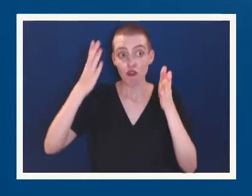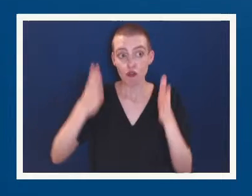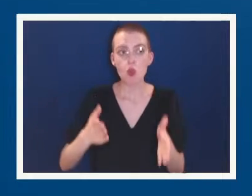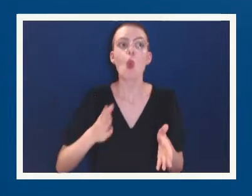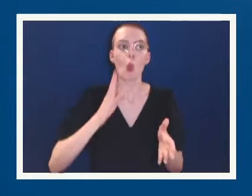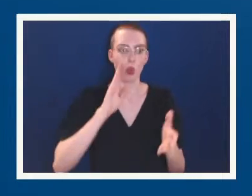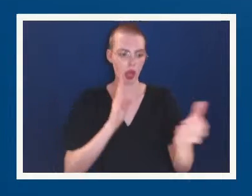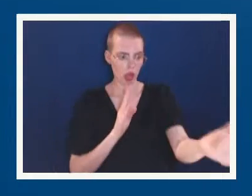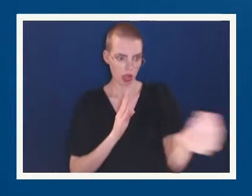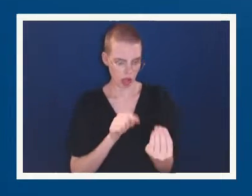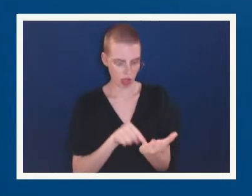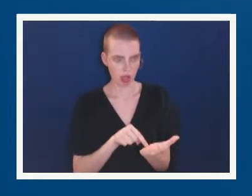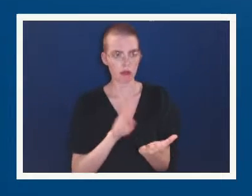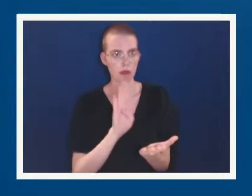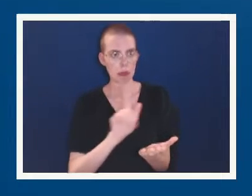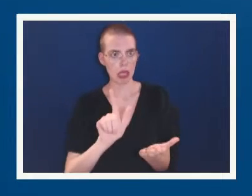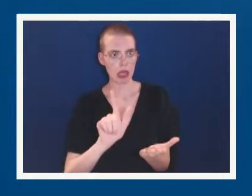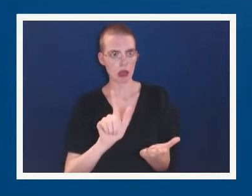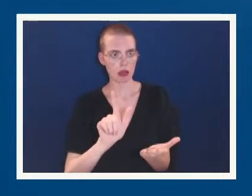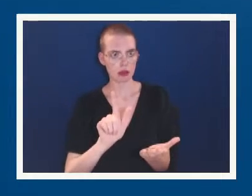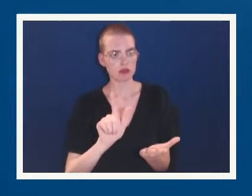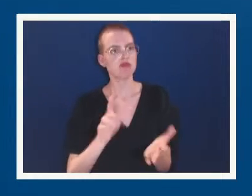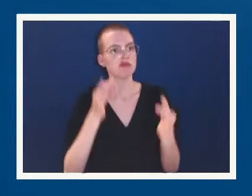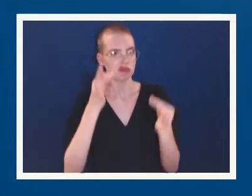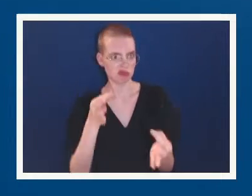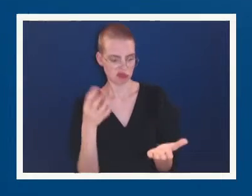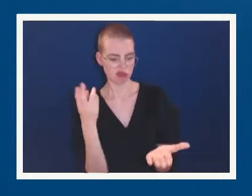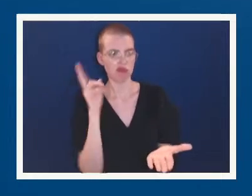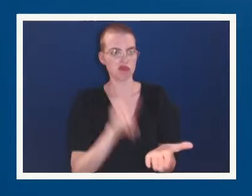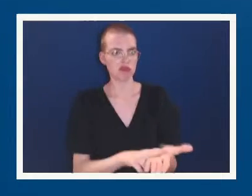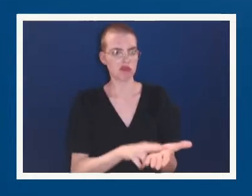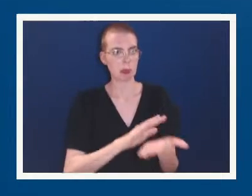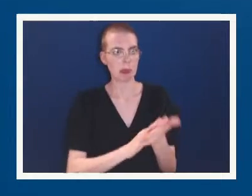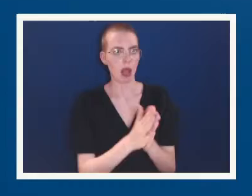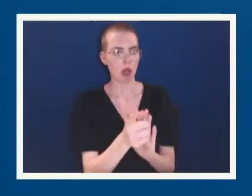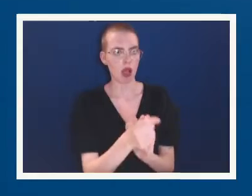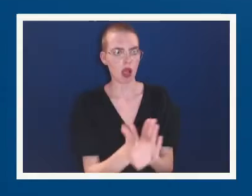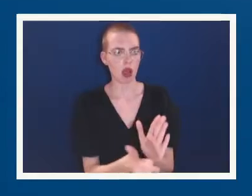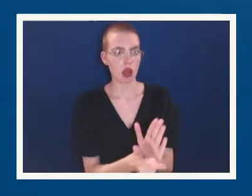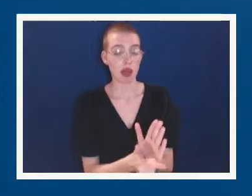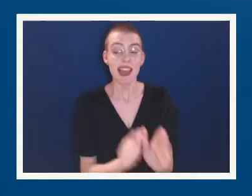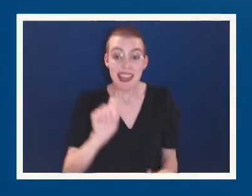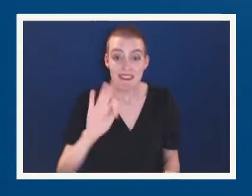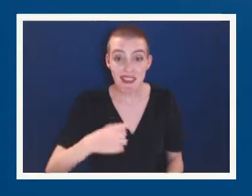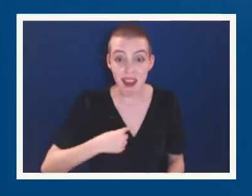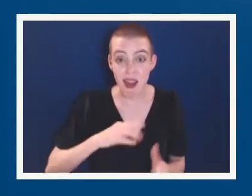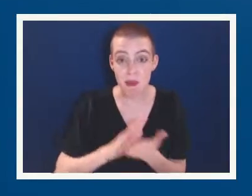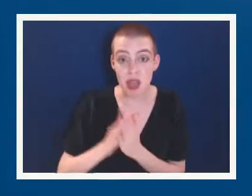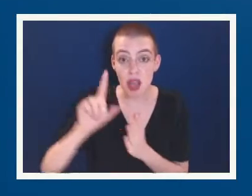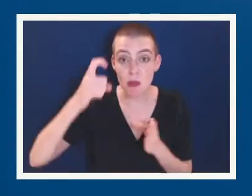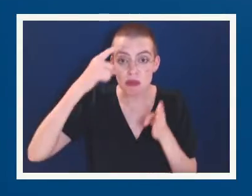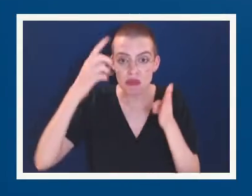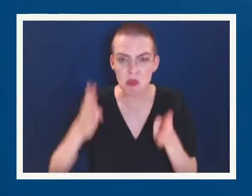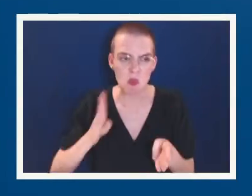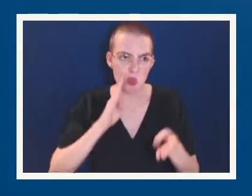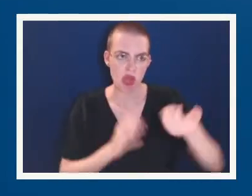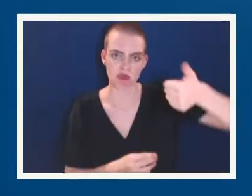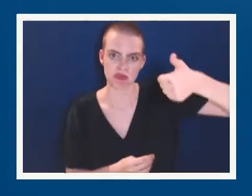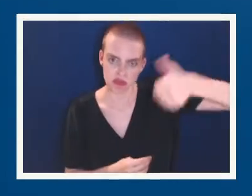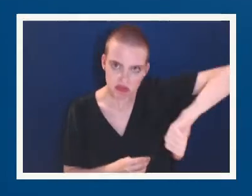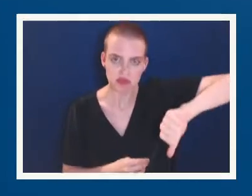law. I will veto that bill and trust the women of Pennsylvania to make decisions over their own bodies.